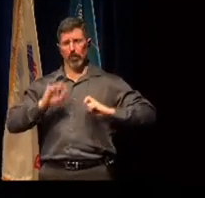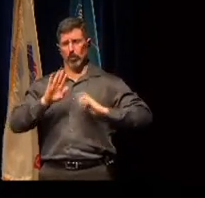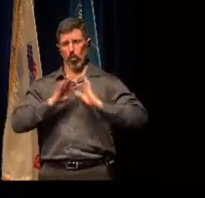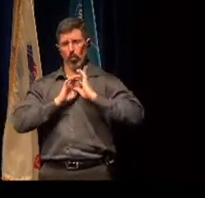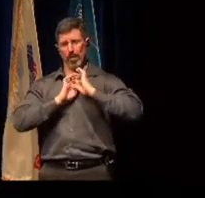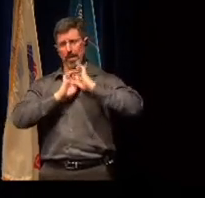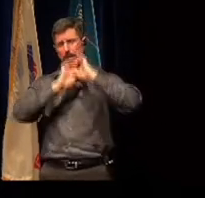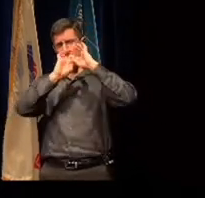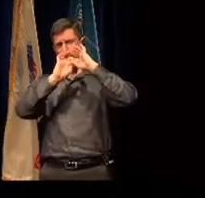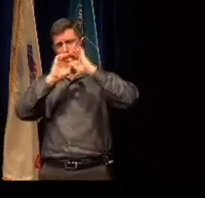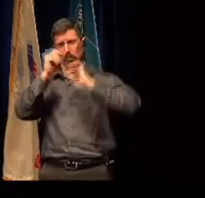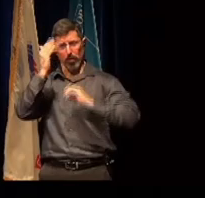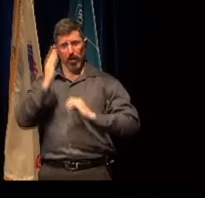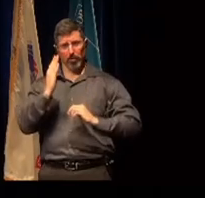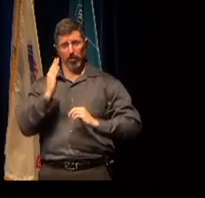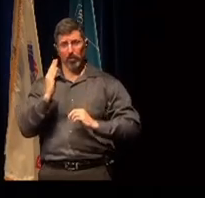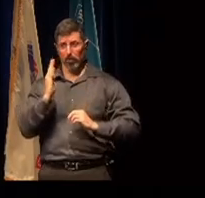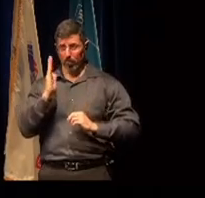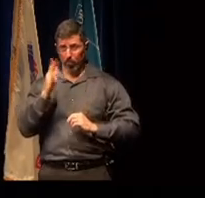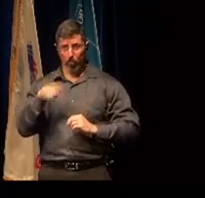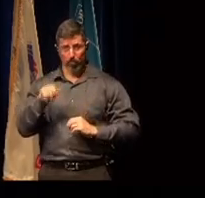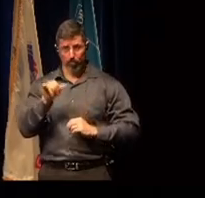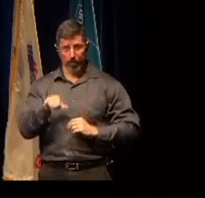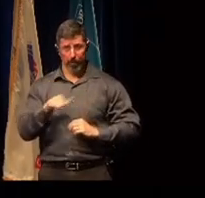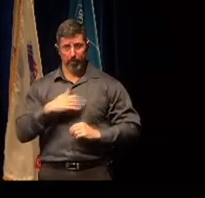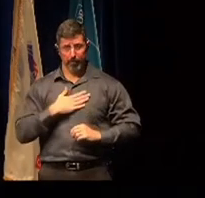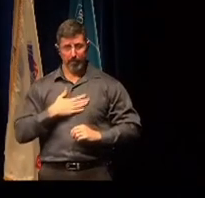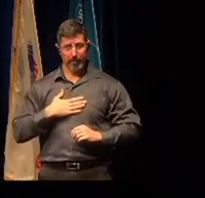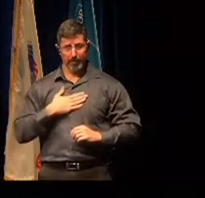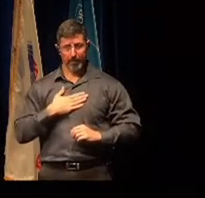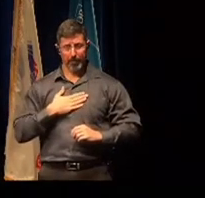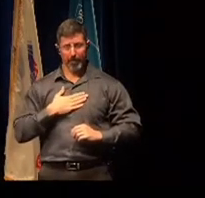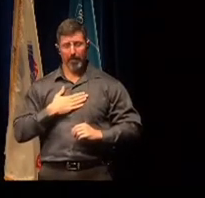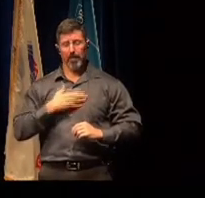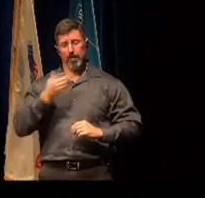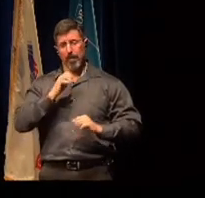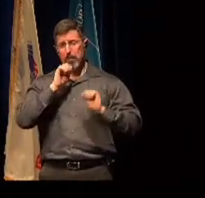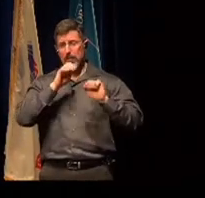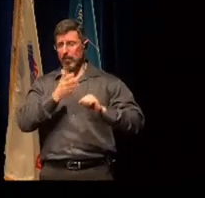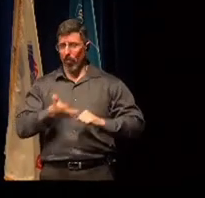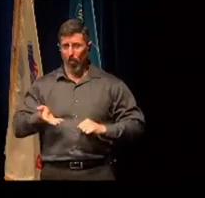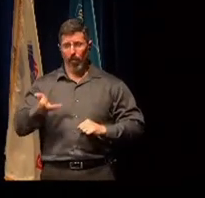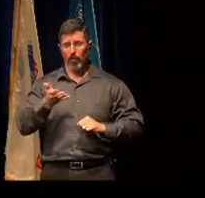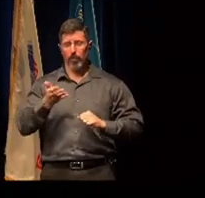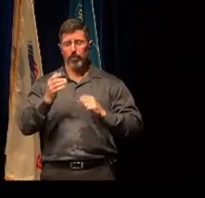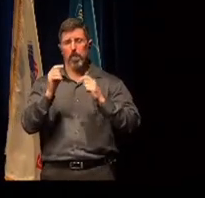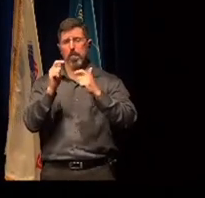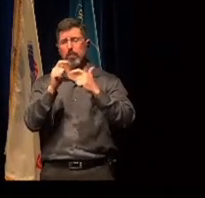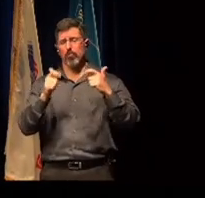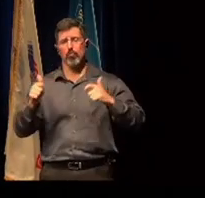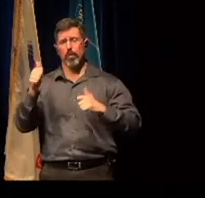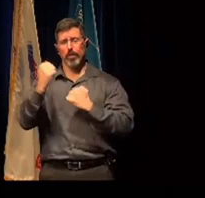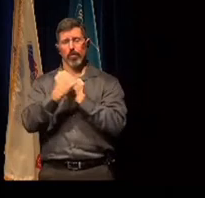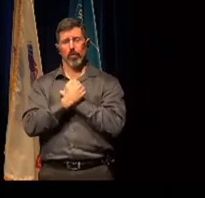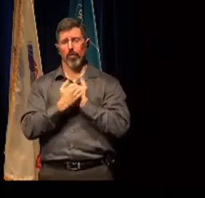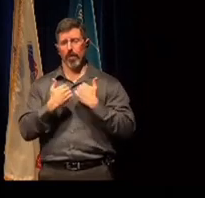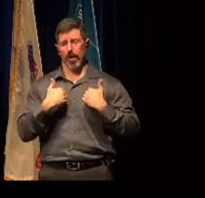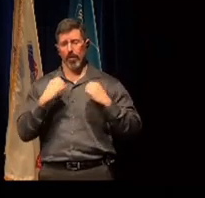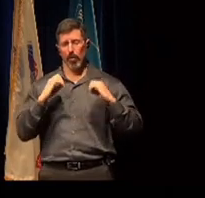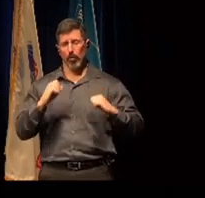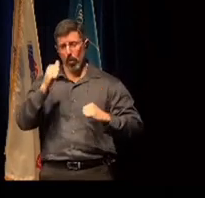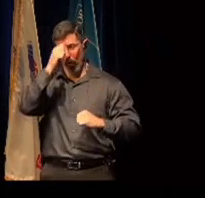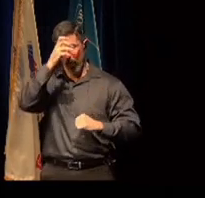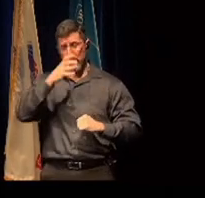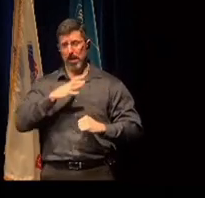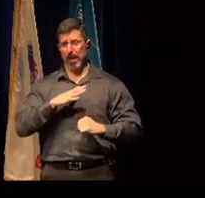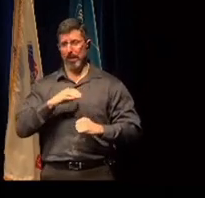that for me, please? God bless all of you. Greater love hath no man than this. Those of you military